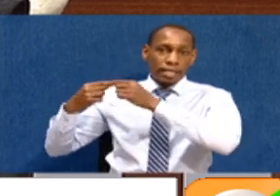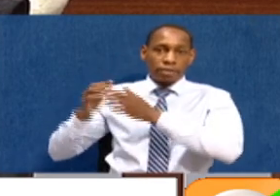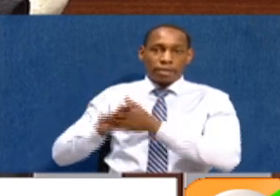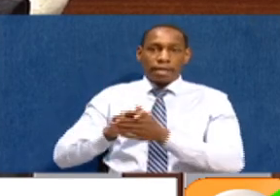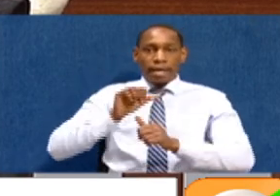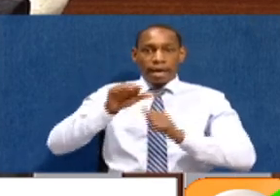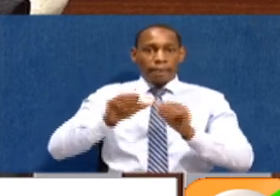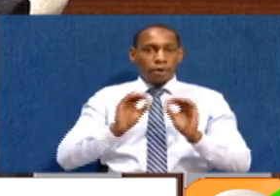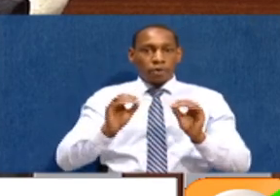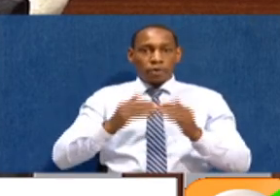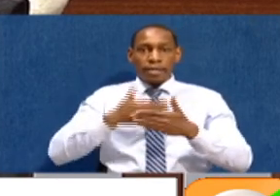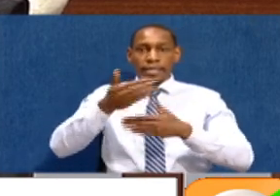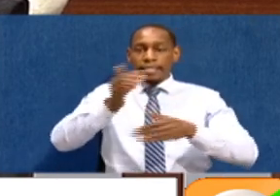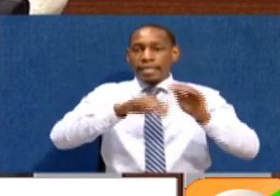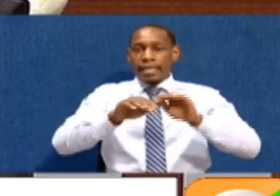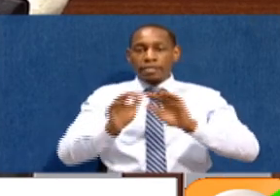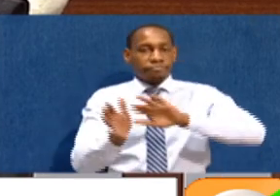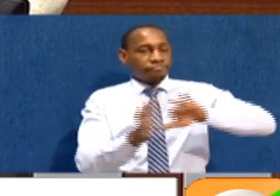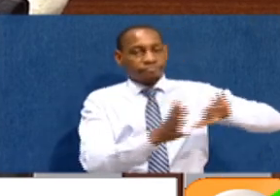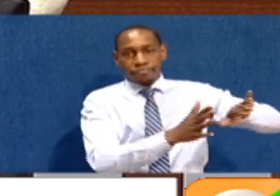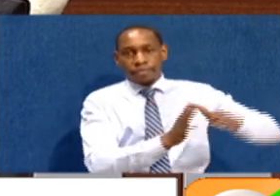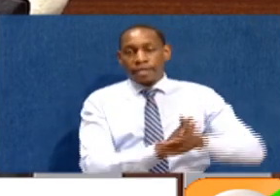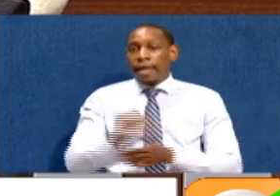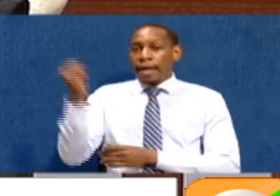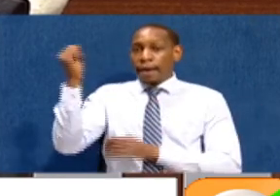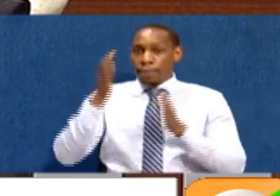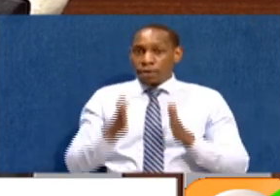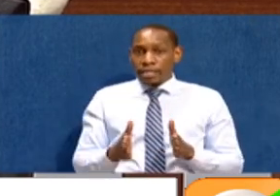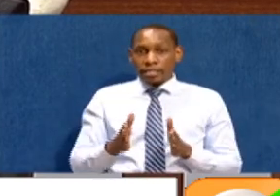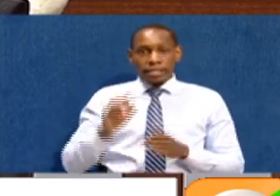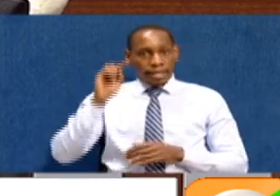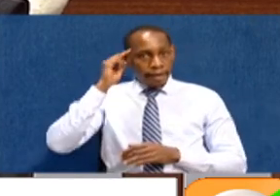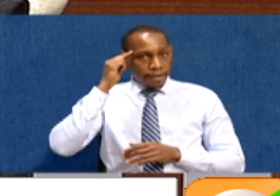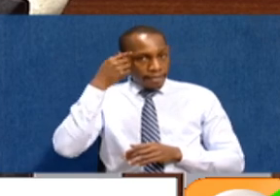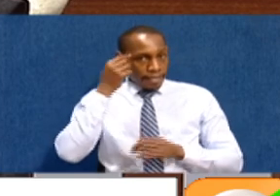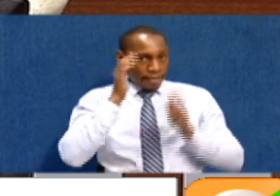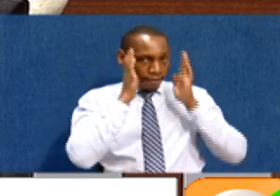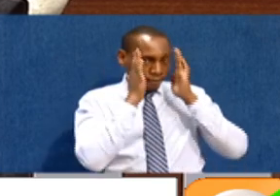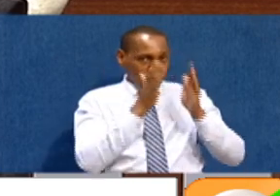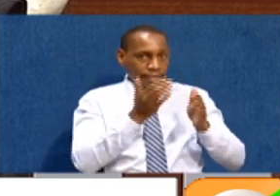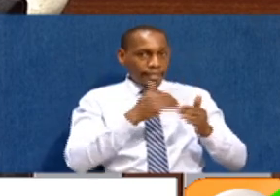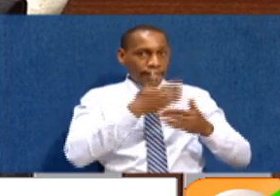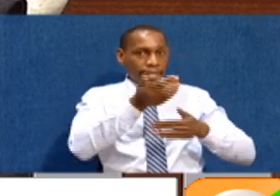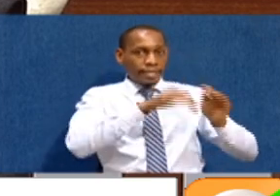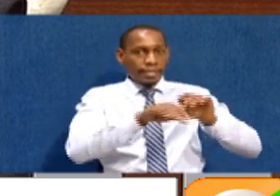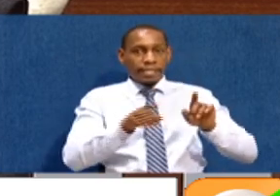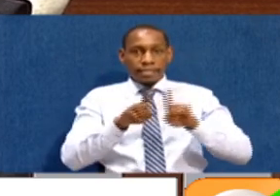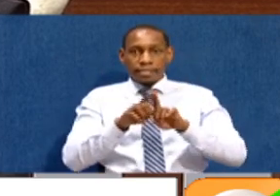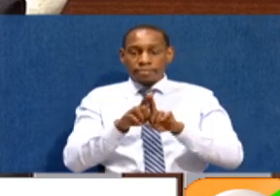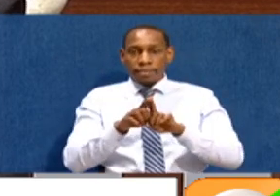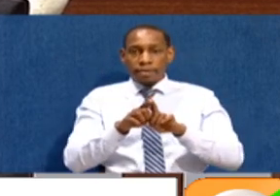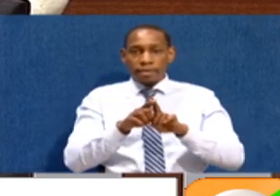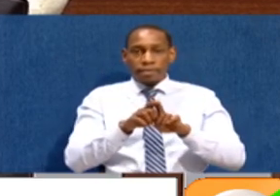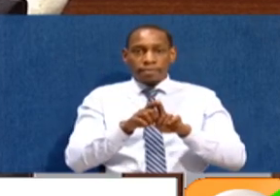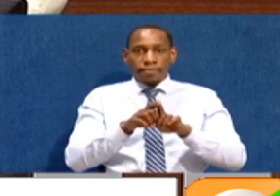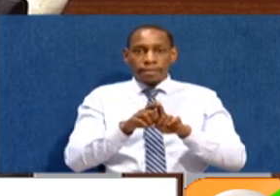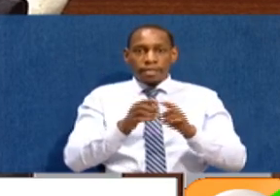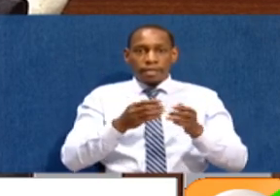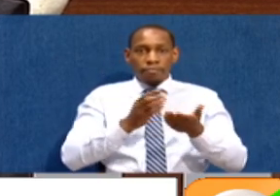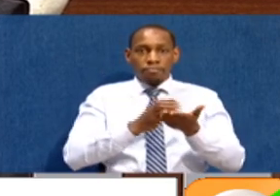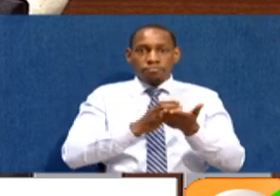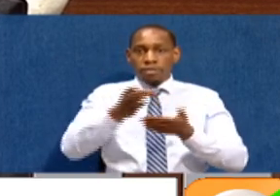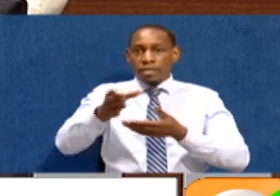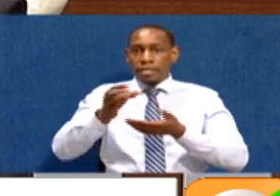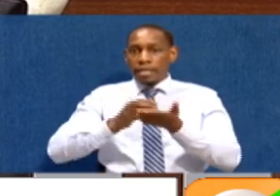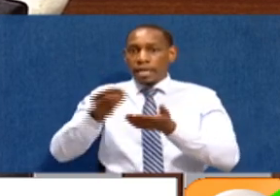not about the next elections. The politicians are thinking about the next elections and distributing to us